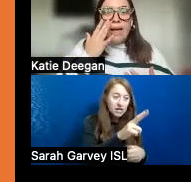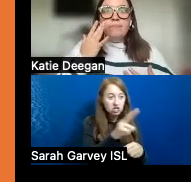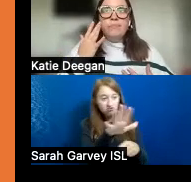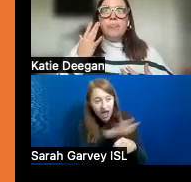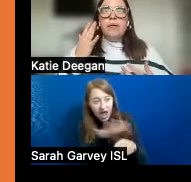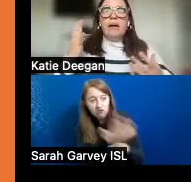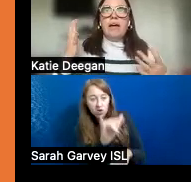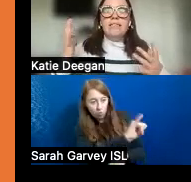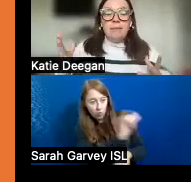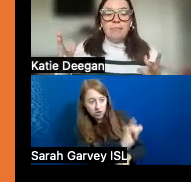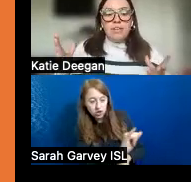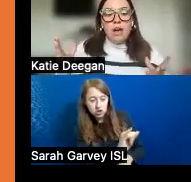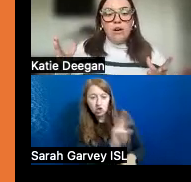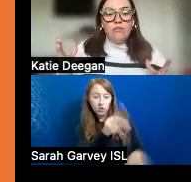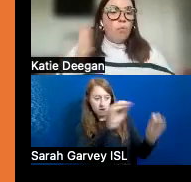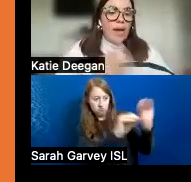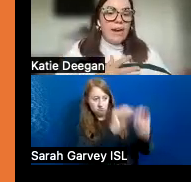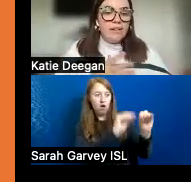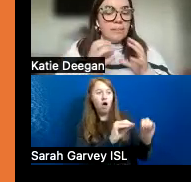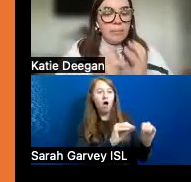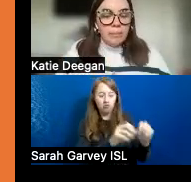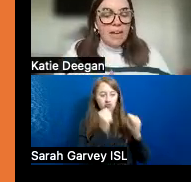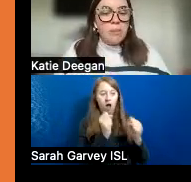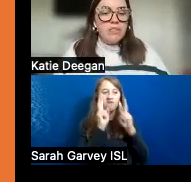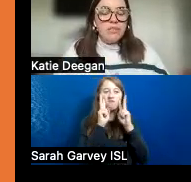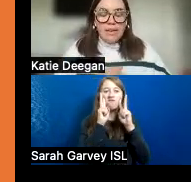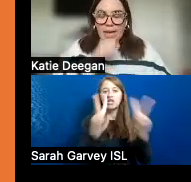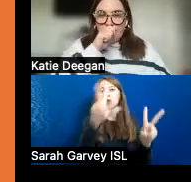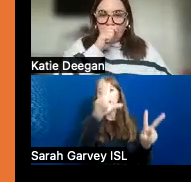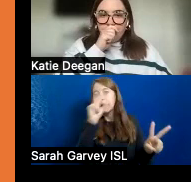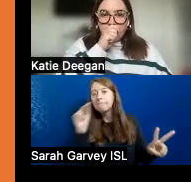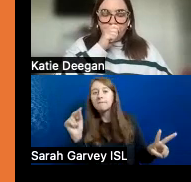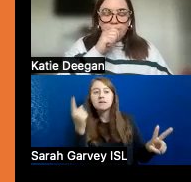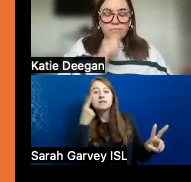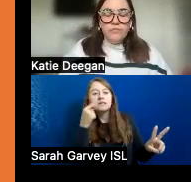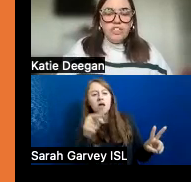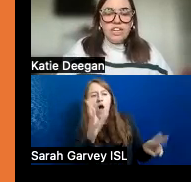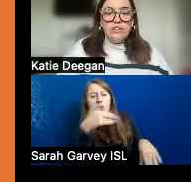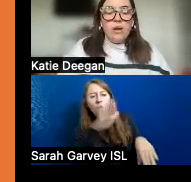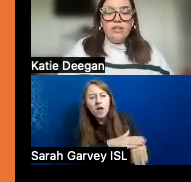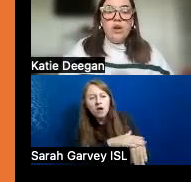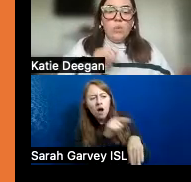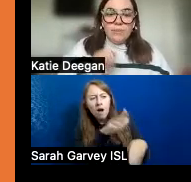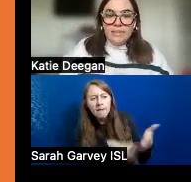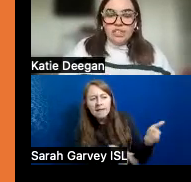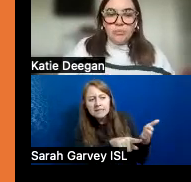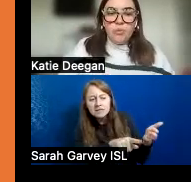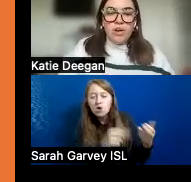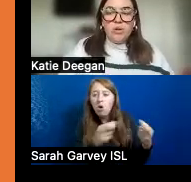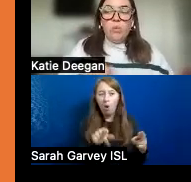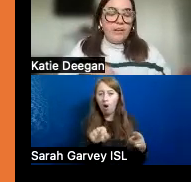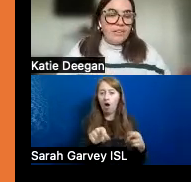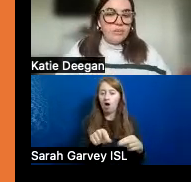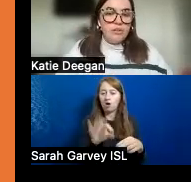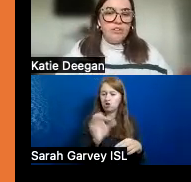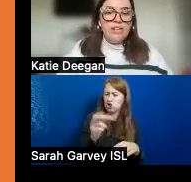visual examples of where there might be black spots for gender equality, where we need to do more